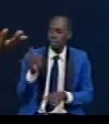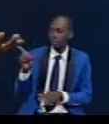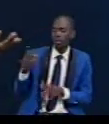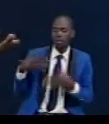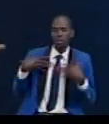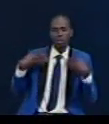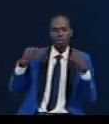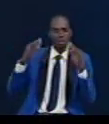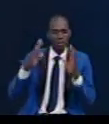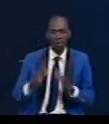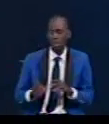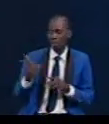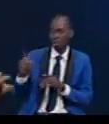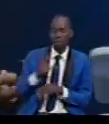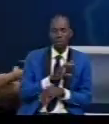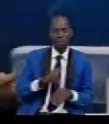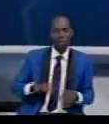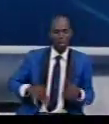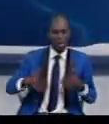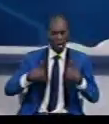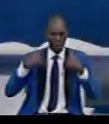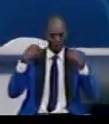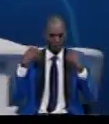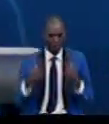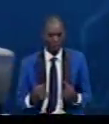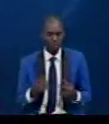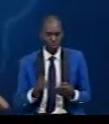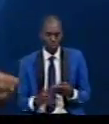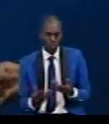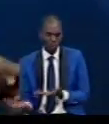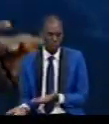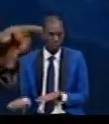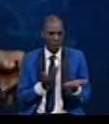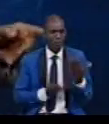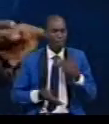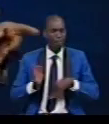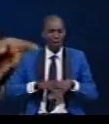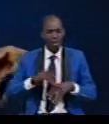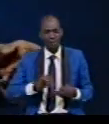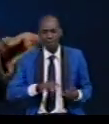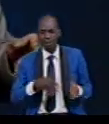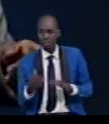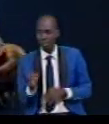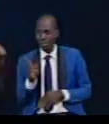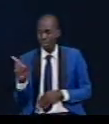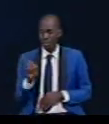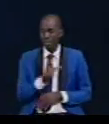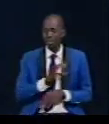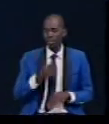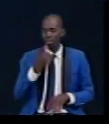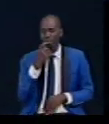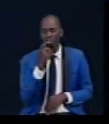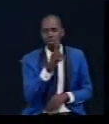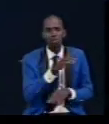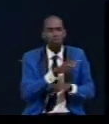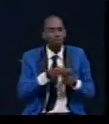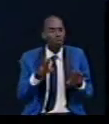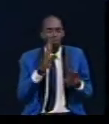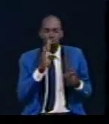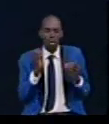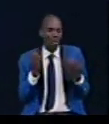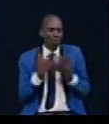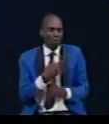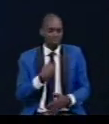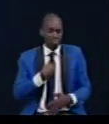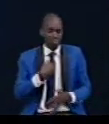the power to raise the dead, he says, be not afraid. I'm still alive. Jesus